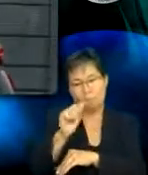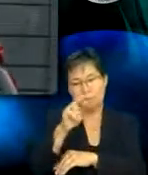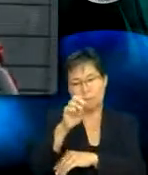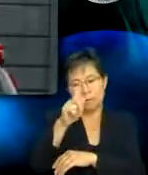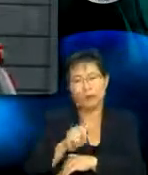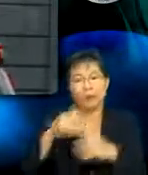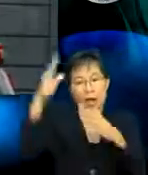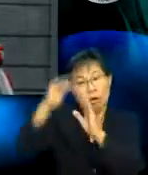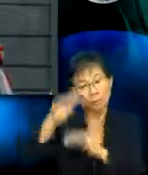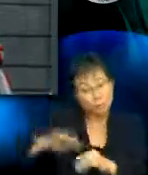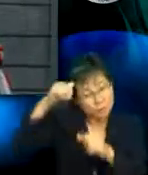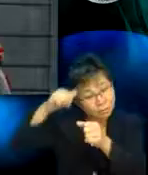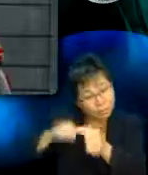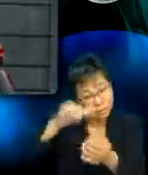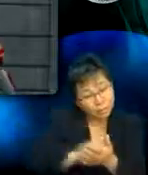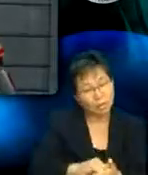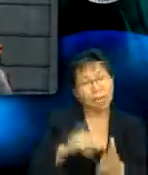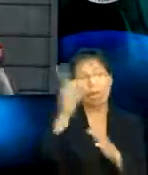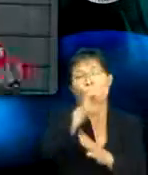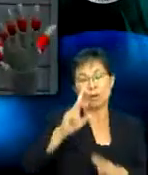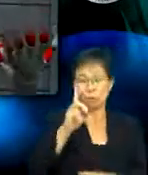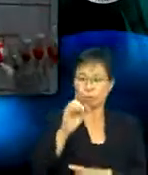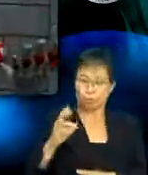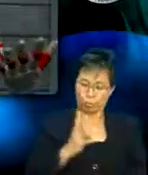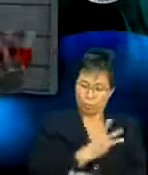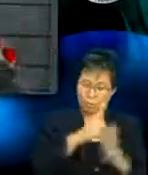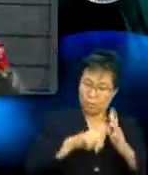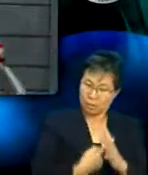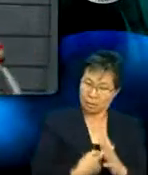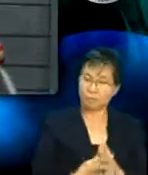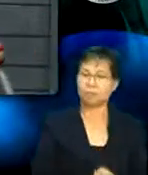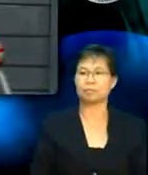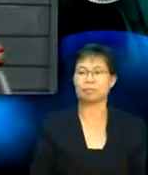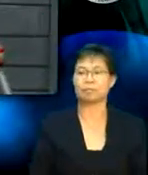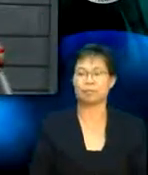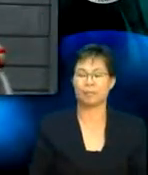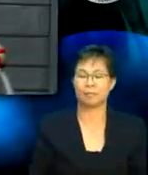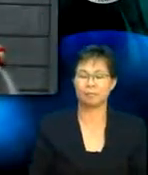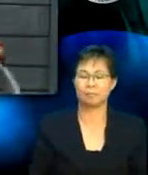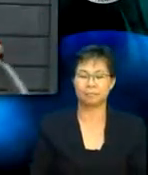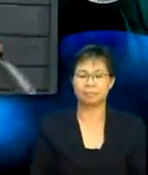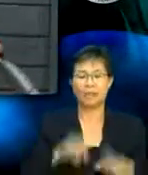you still remember that. Okay, where do we start?